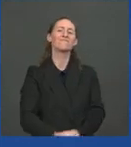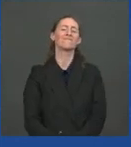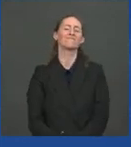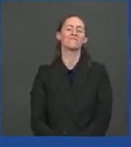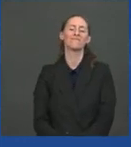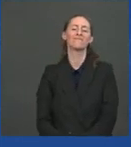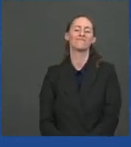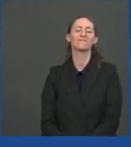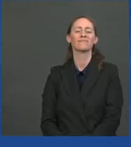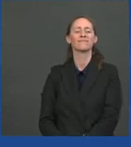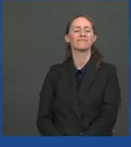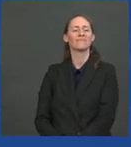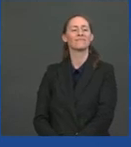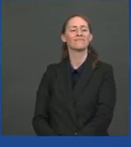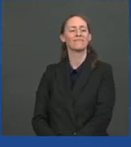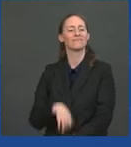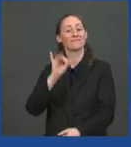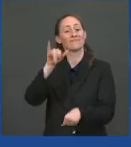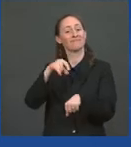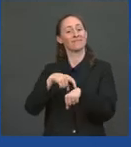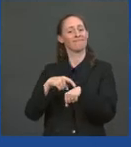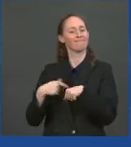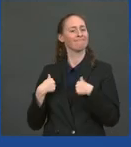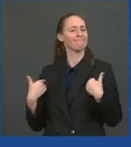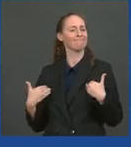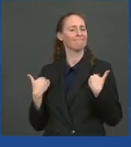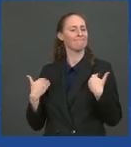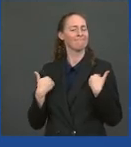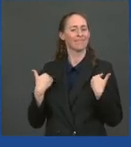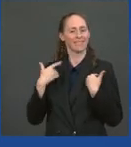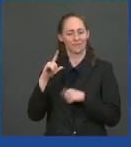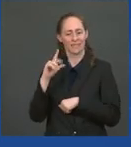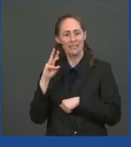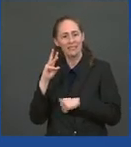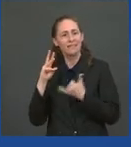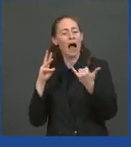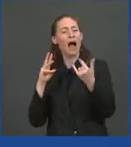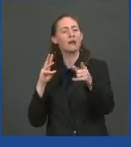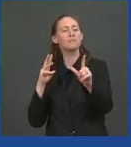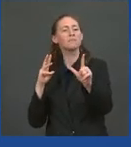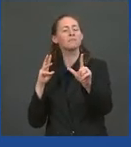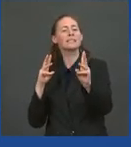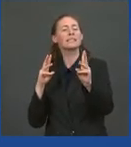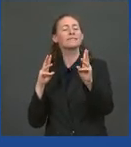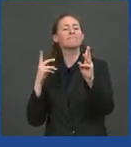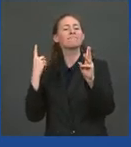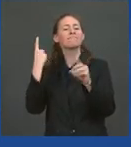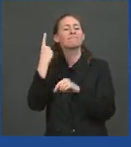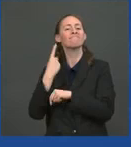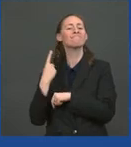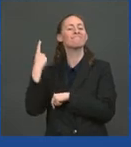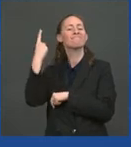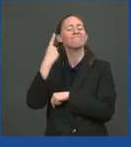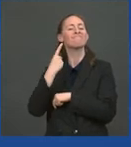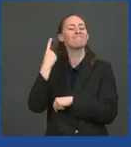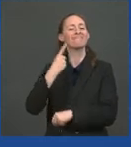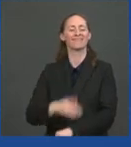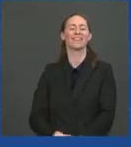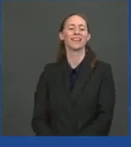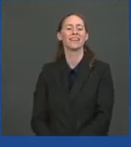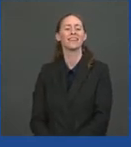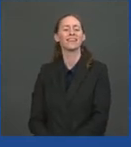26 years old, you're just getting started. What makes it even more special is you won the title with your